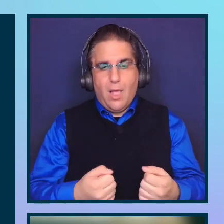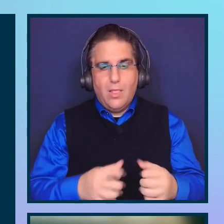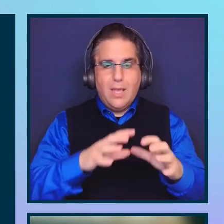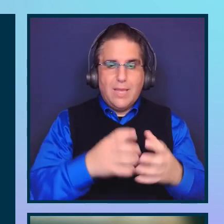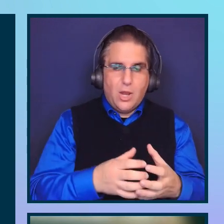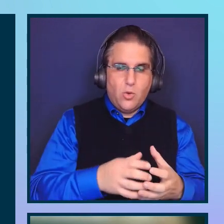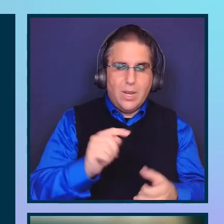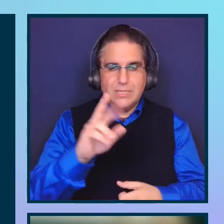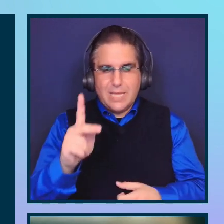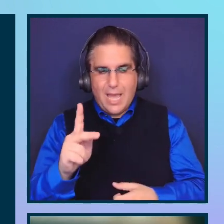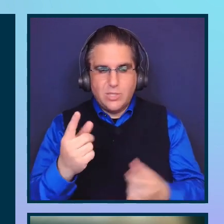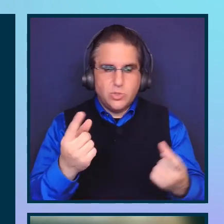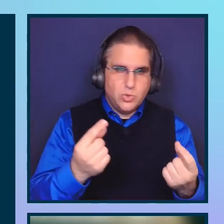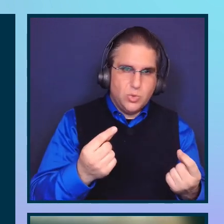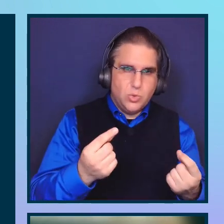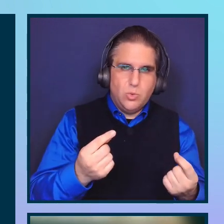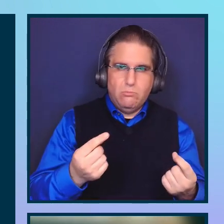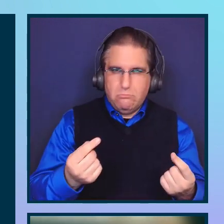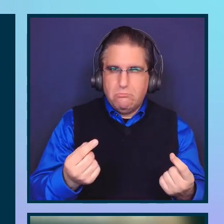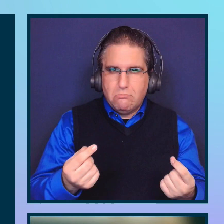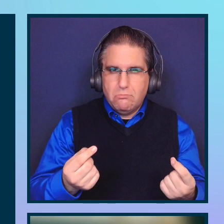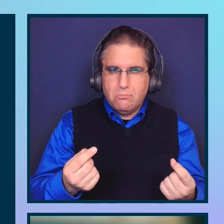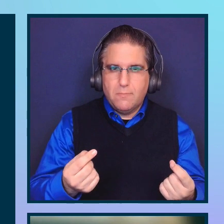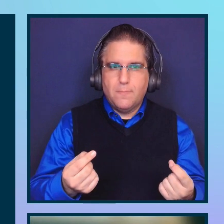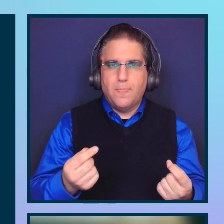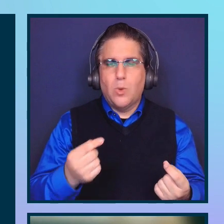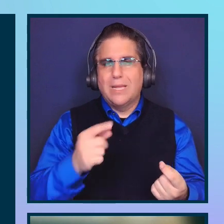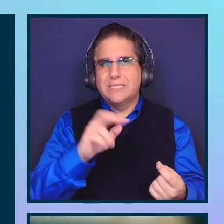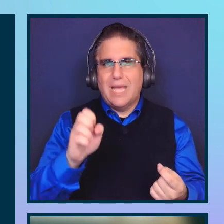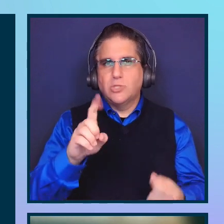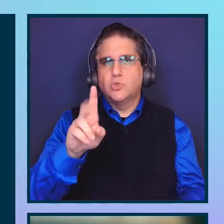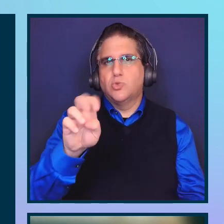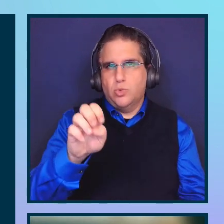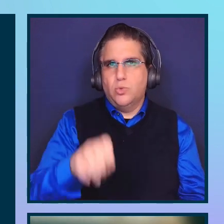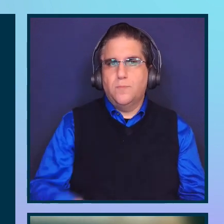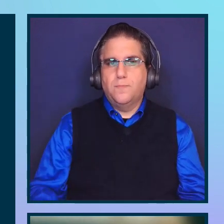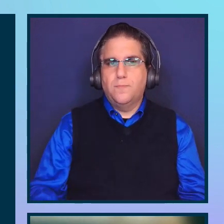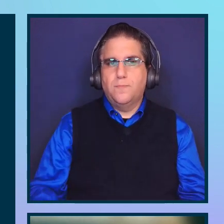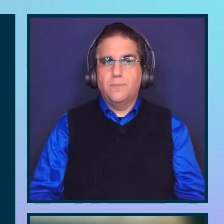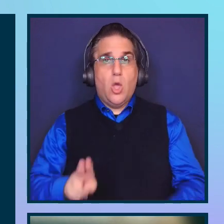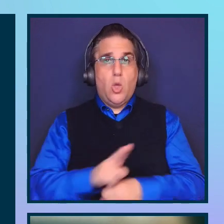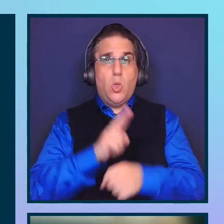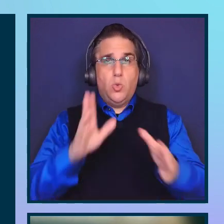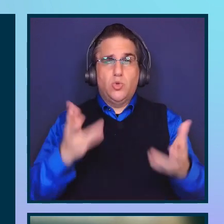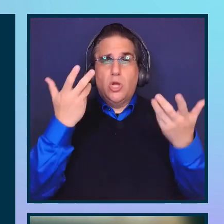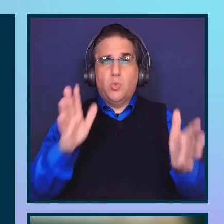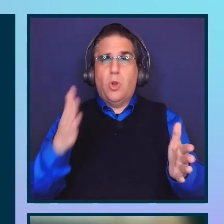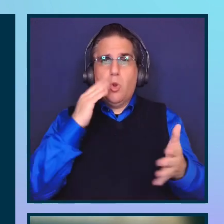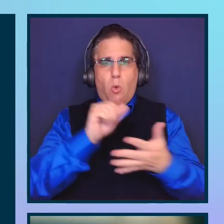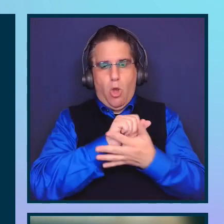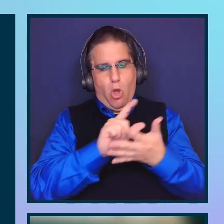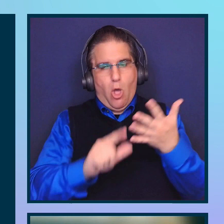due. But a user might not and probably doesn't want to know every single piece of that data